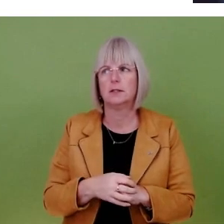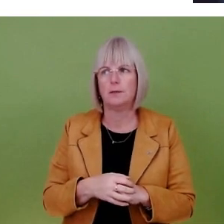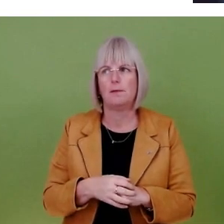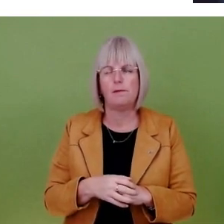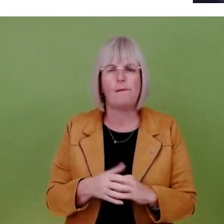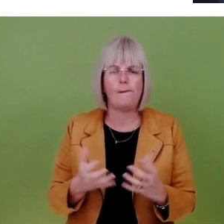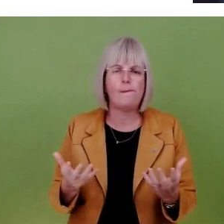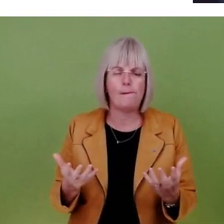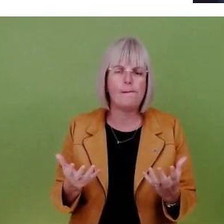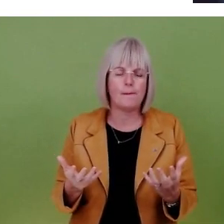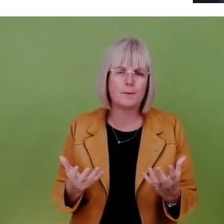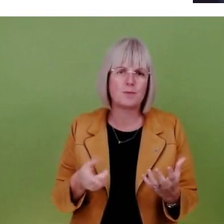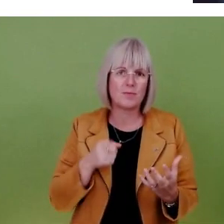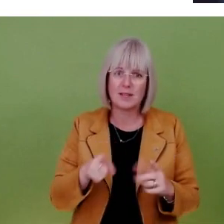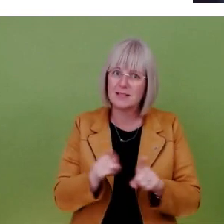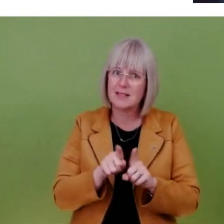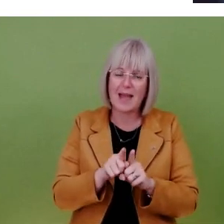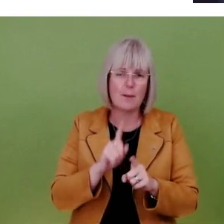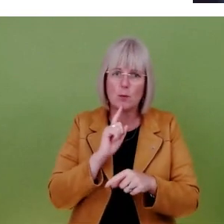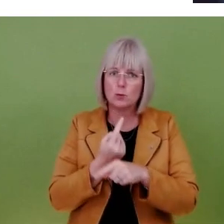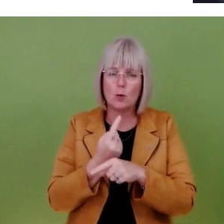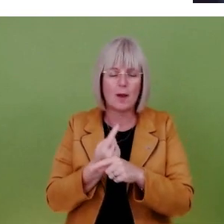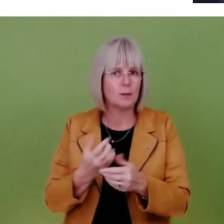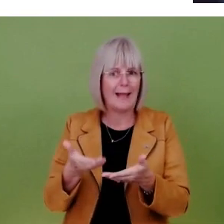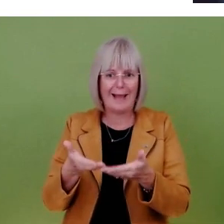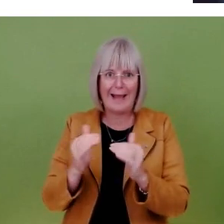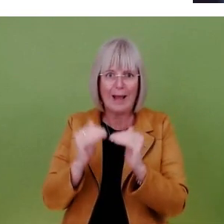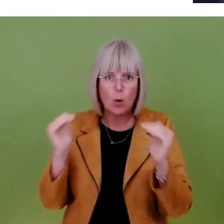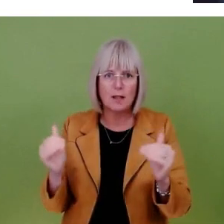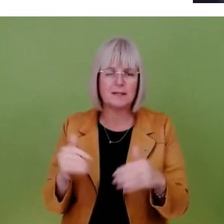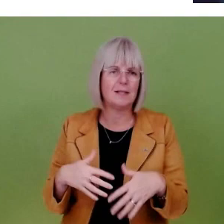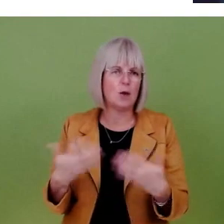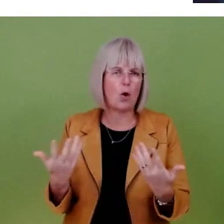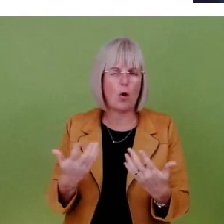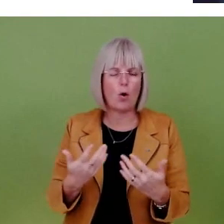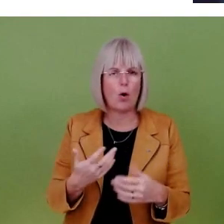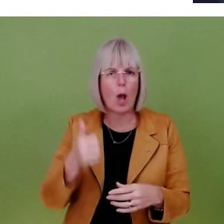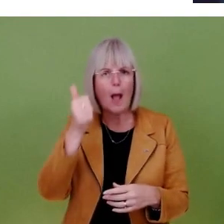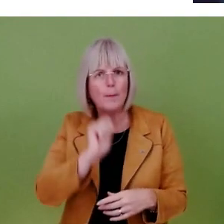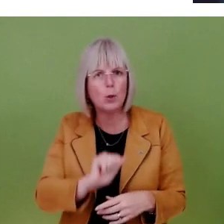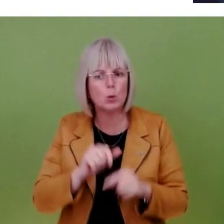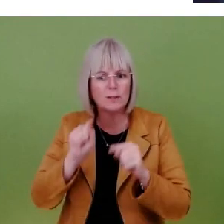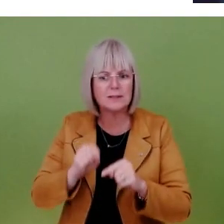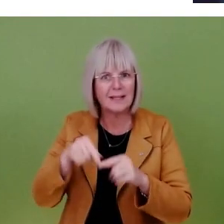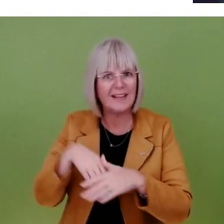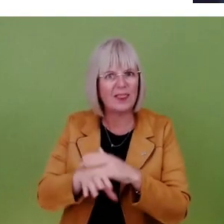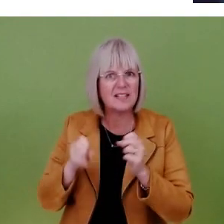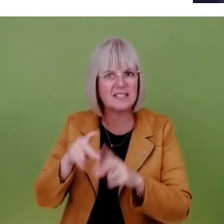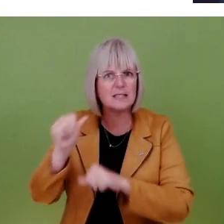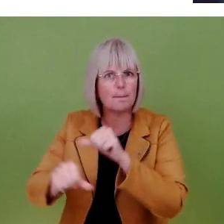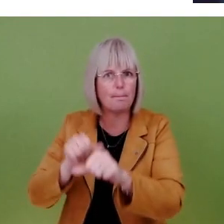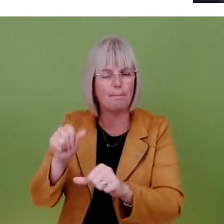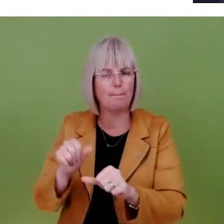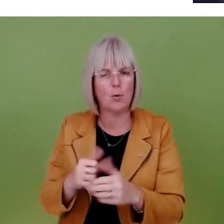and equality of provision, abuses within the system, what our children and young people are experiencing in their lives in